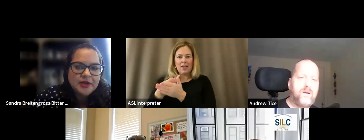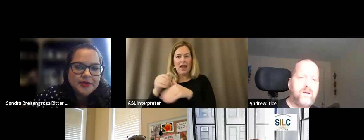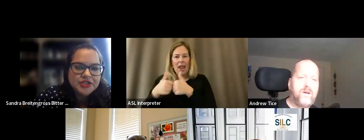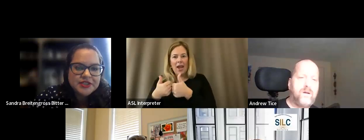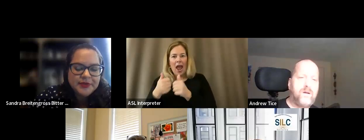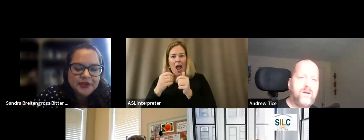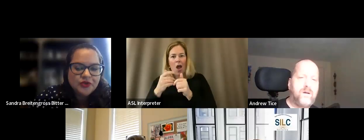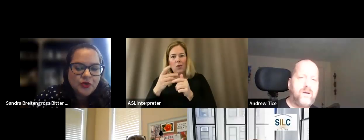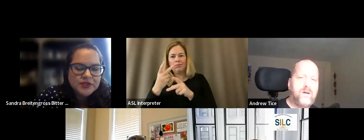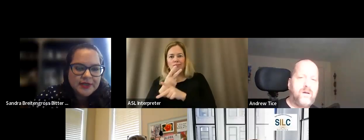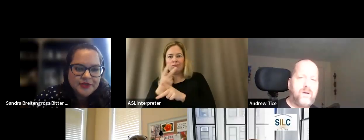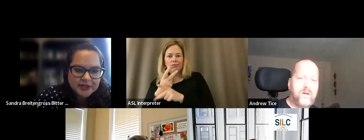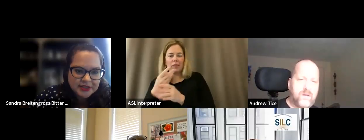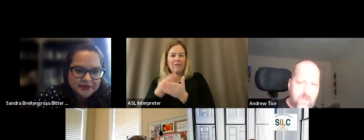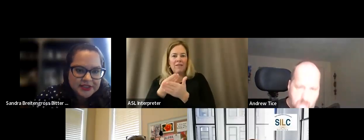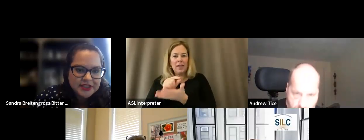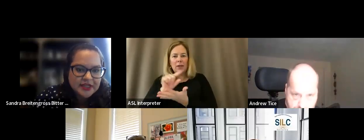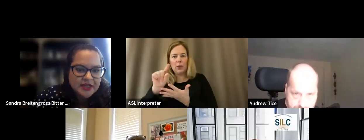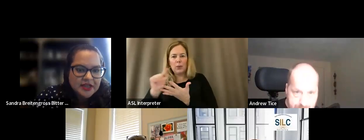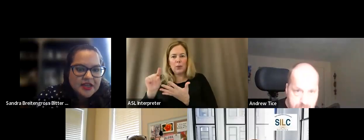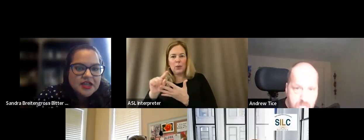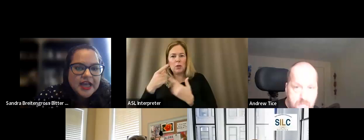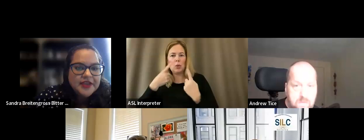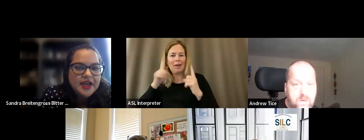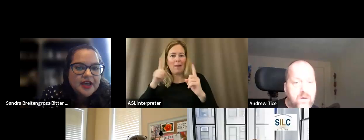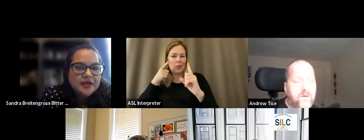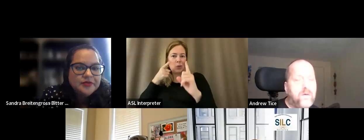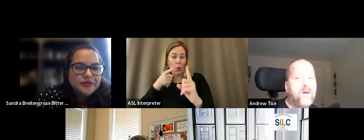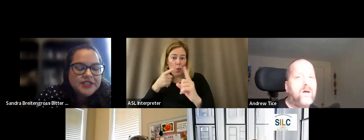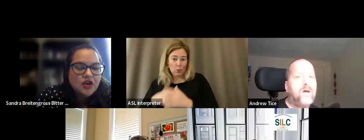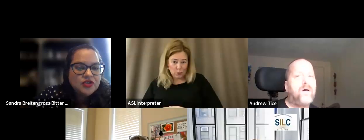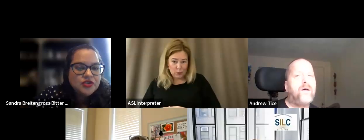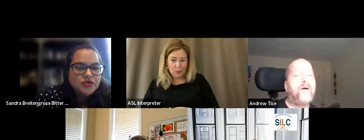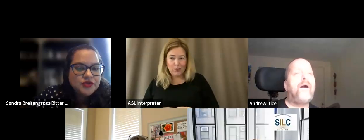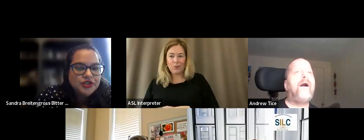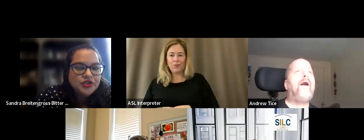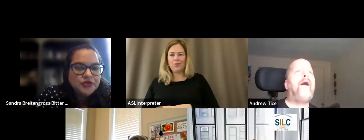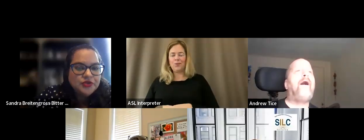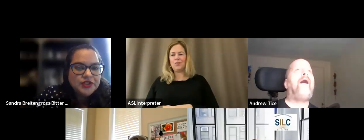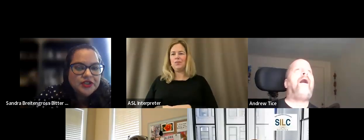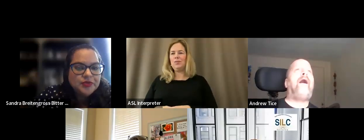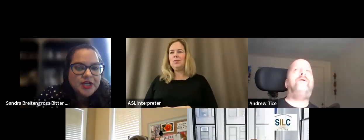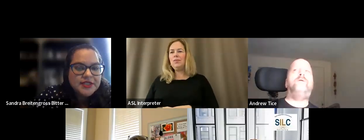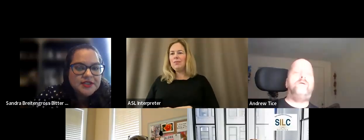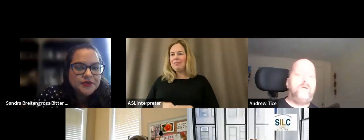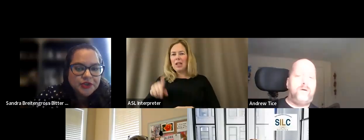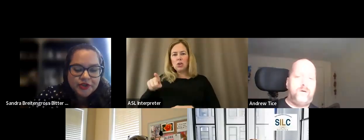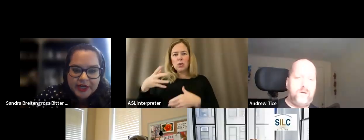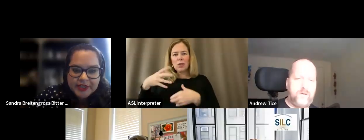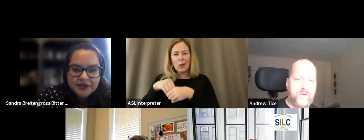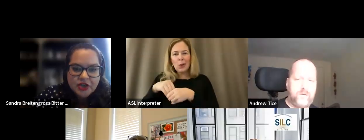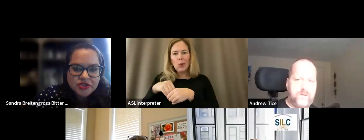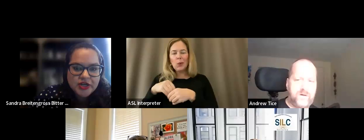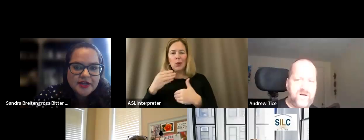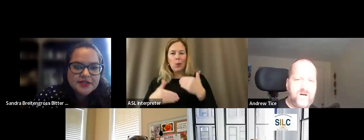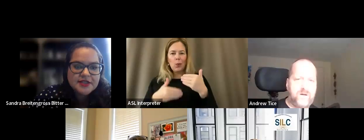used to accomplish the SPIL goals and objectives. And this also should include the process for